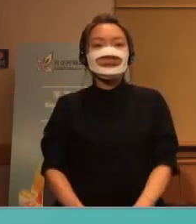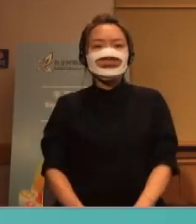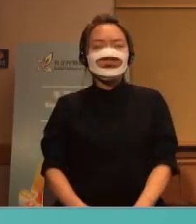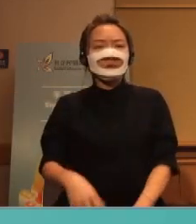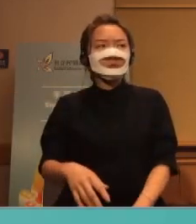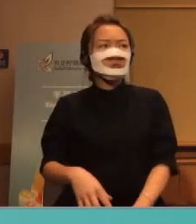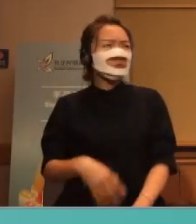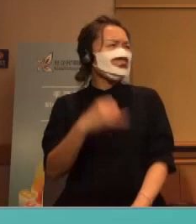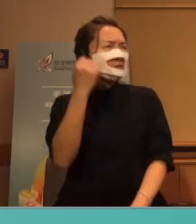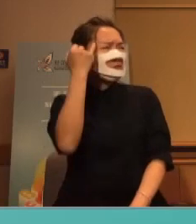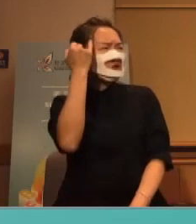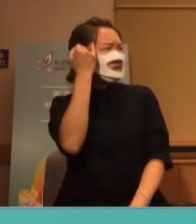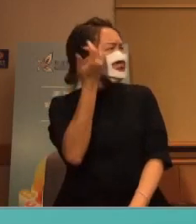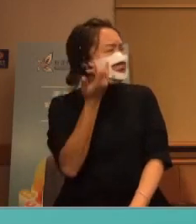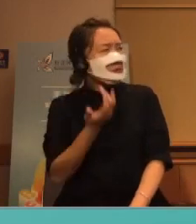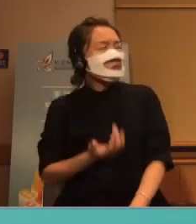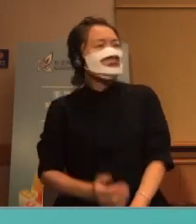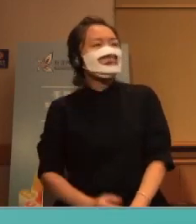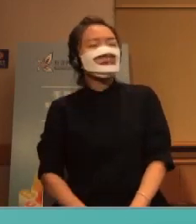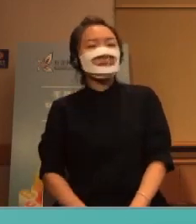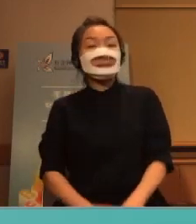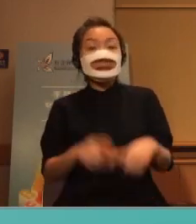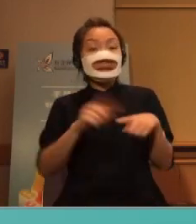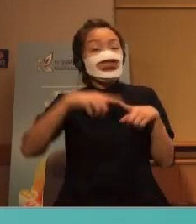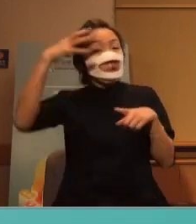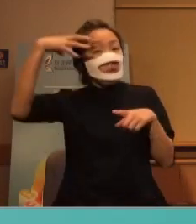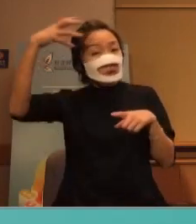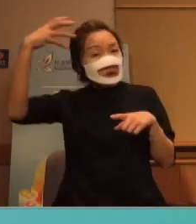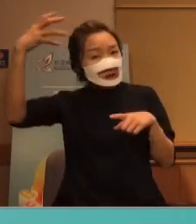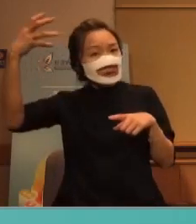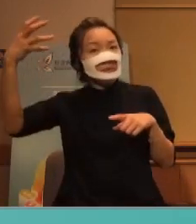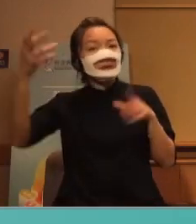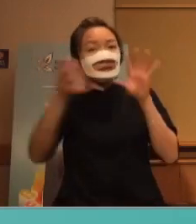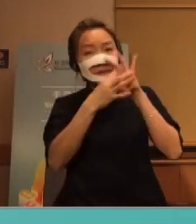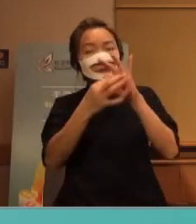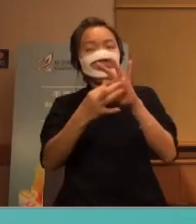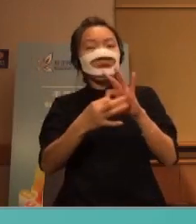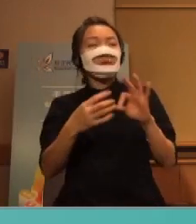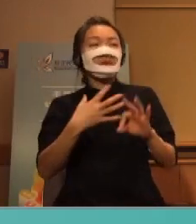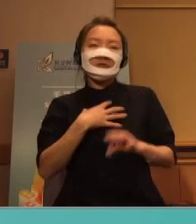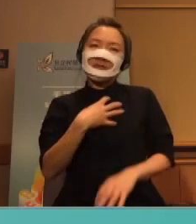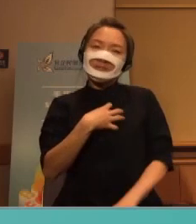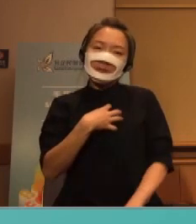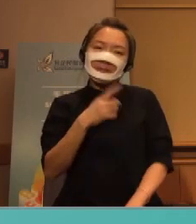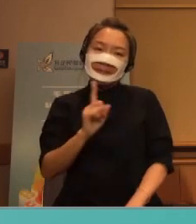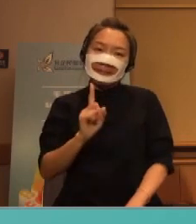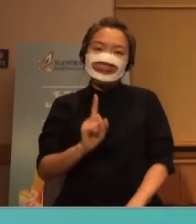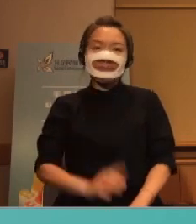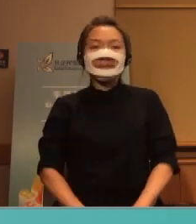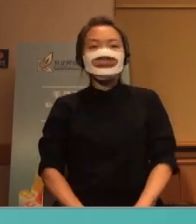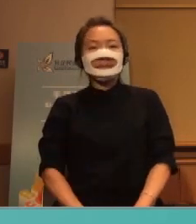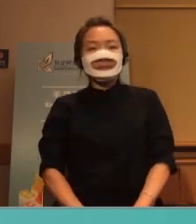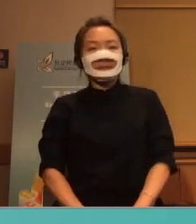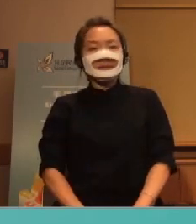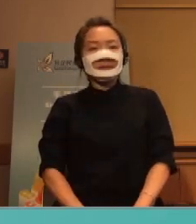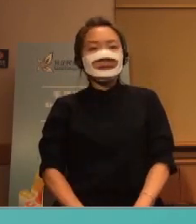something, just an idea at the moment. But for me, I think there is a lot of